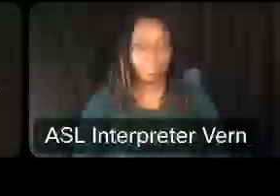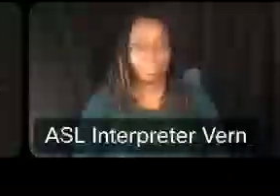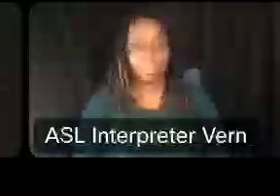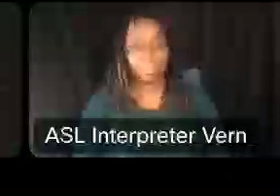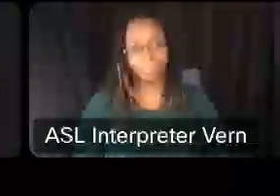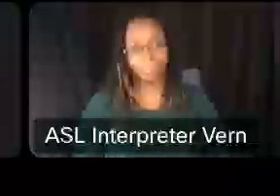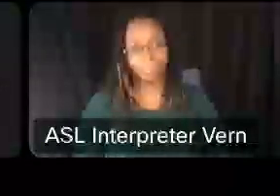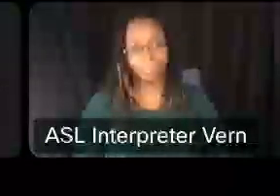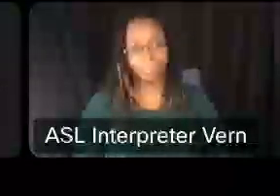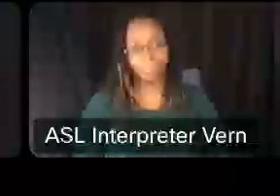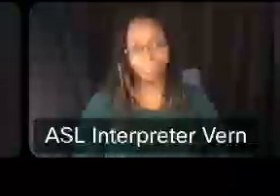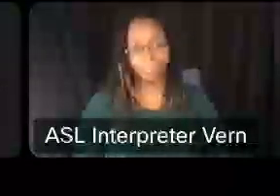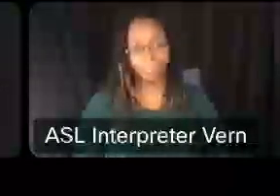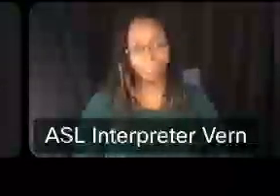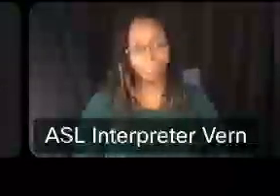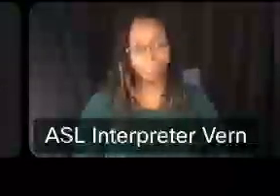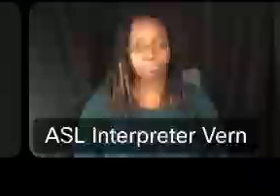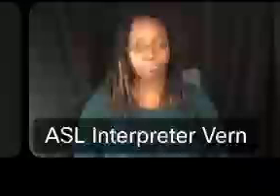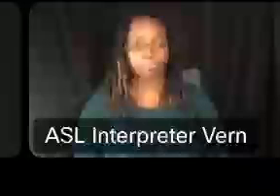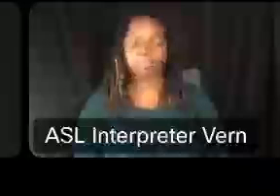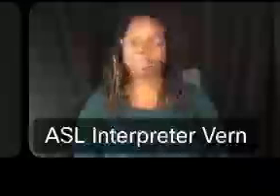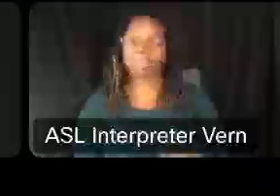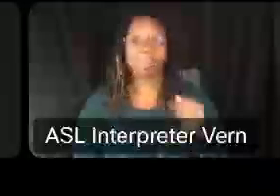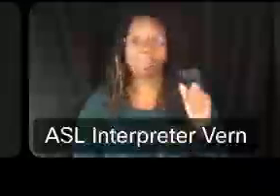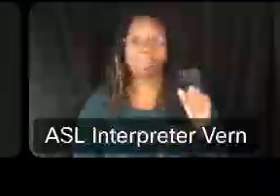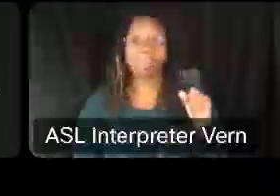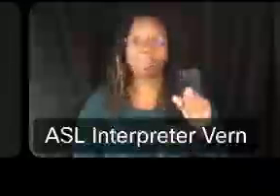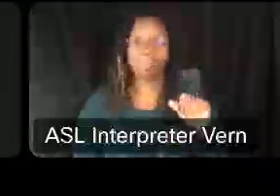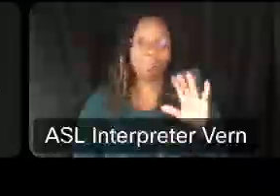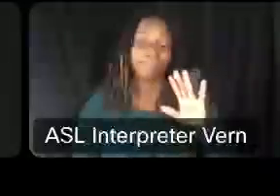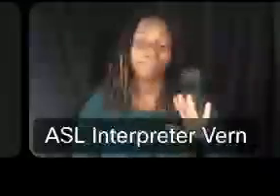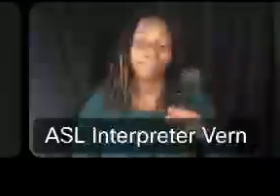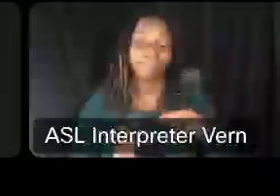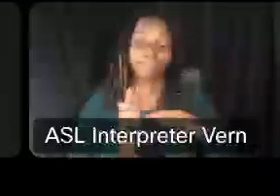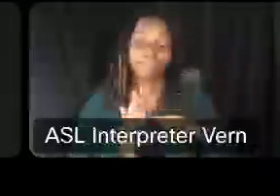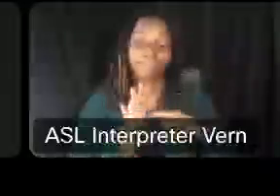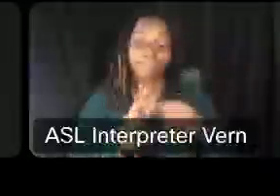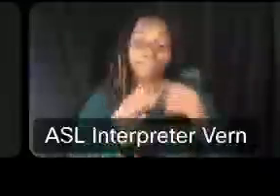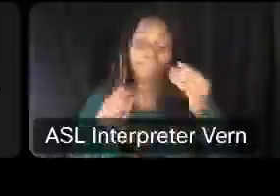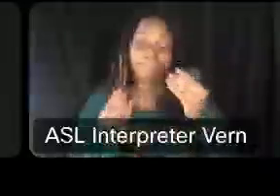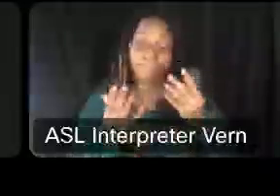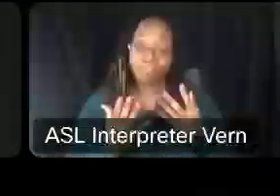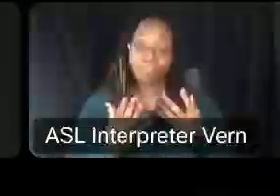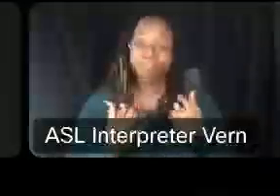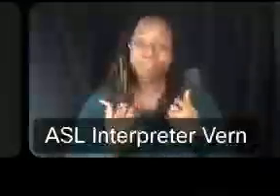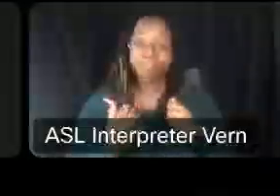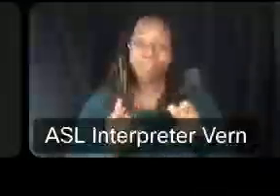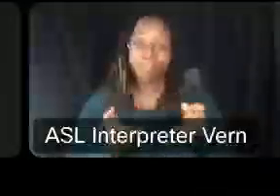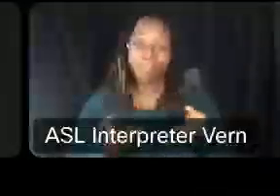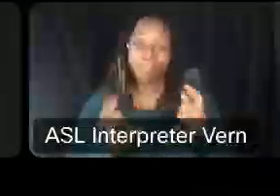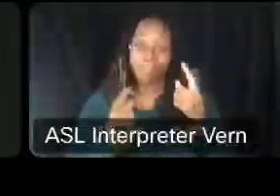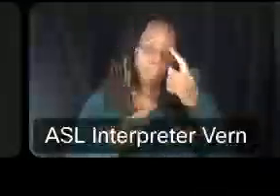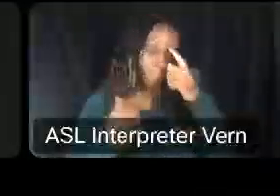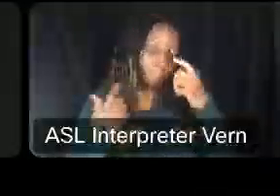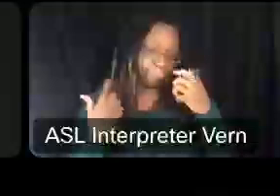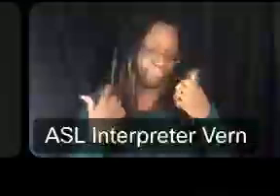So, yeah, that was a great example in really breaking out the mental health system with peer